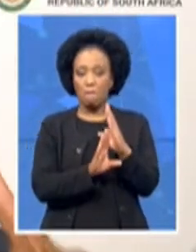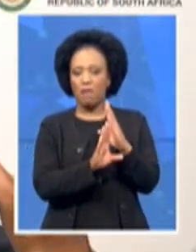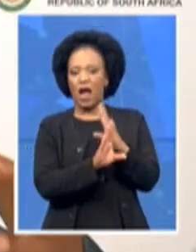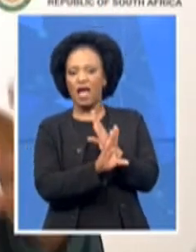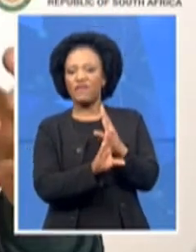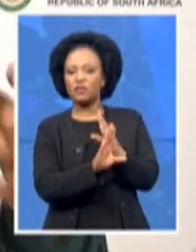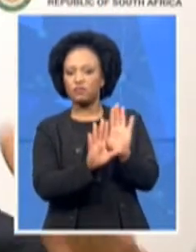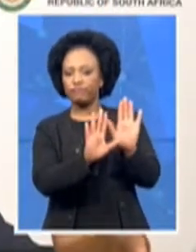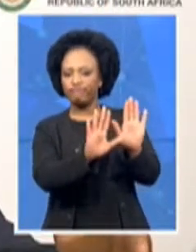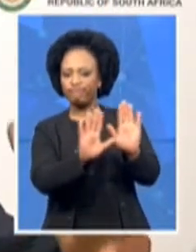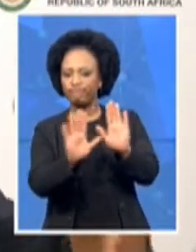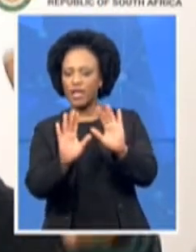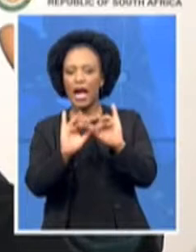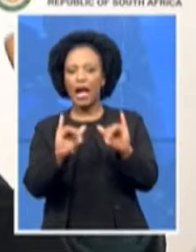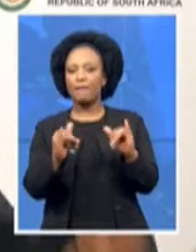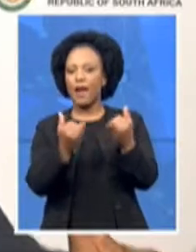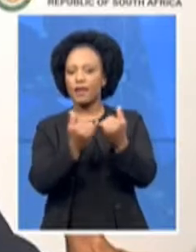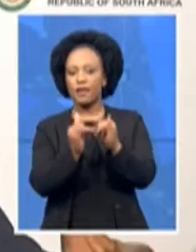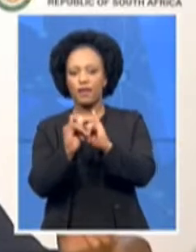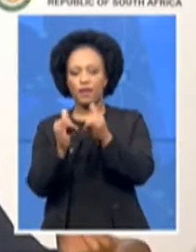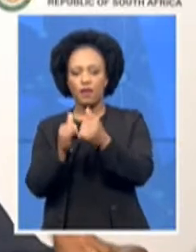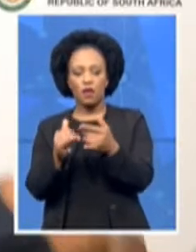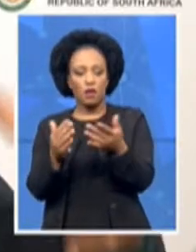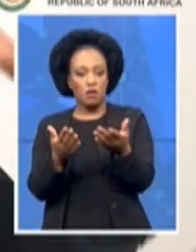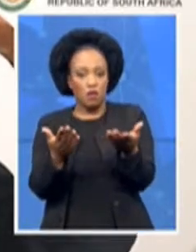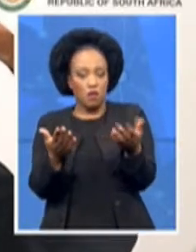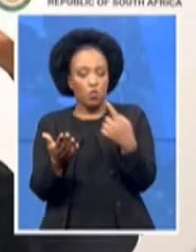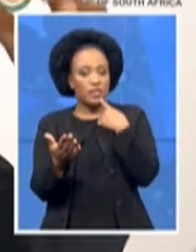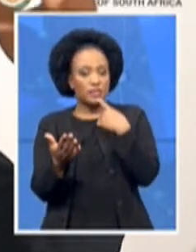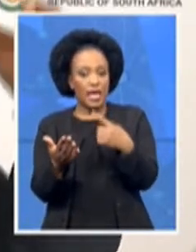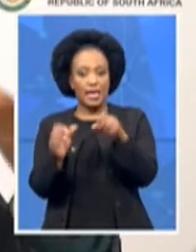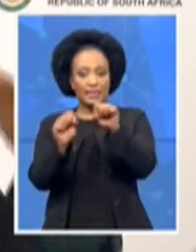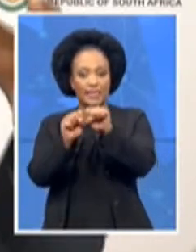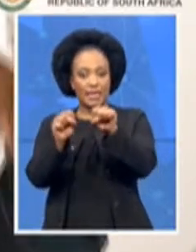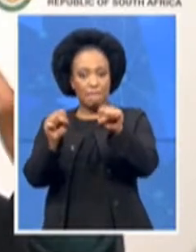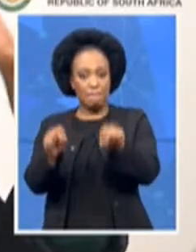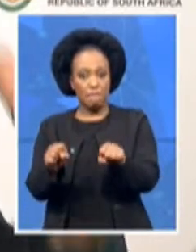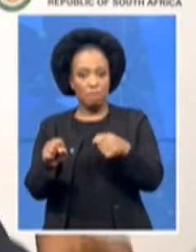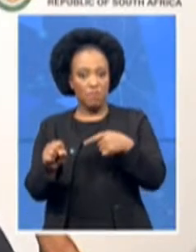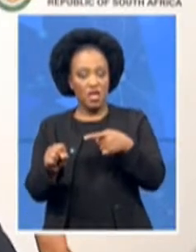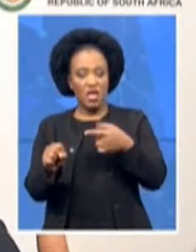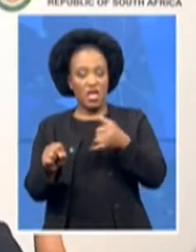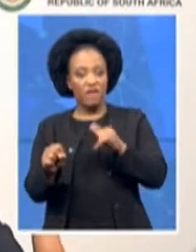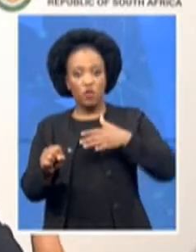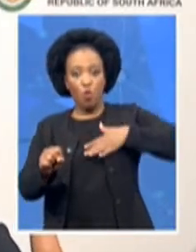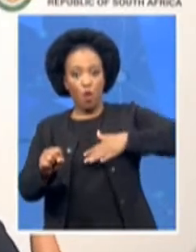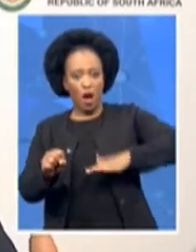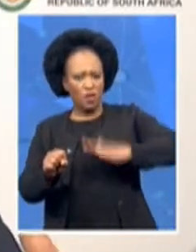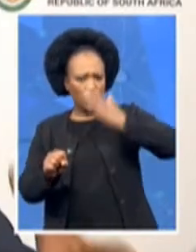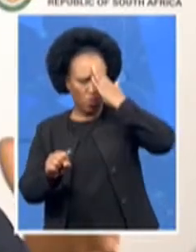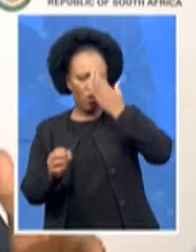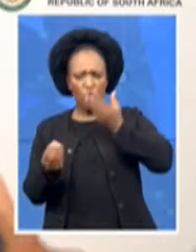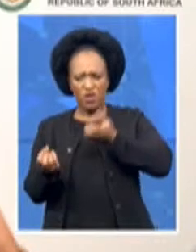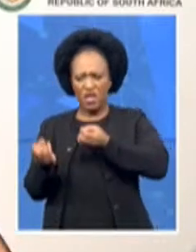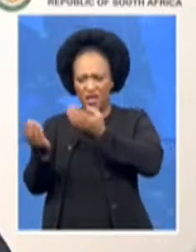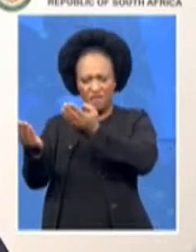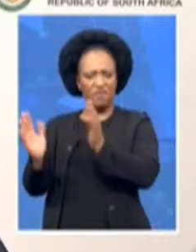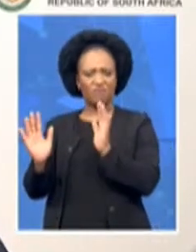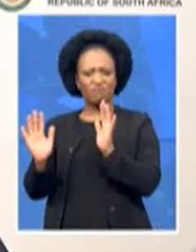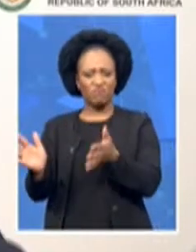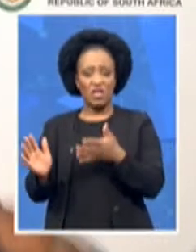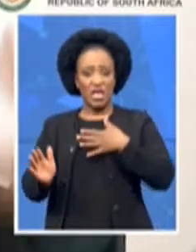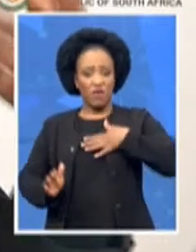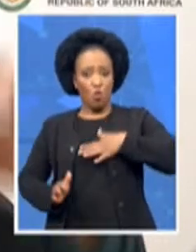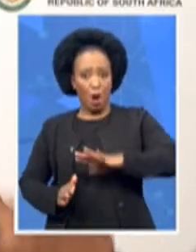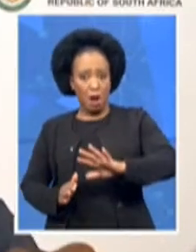document, here is a system if you want to know. If it is in your interest to know whether,